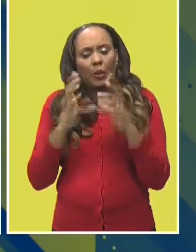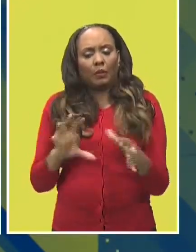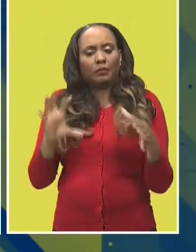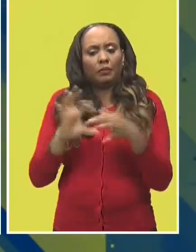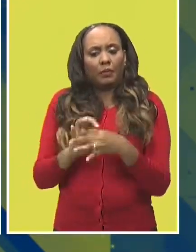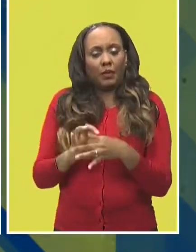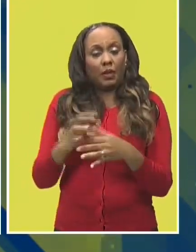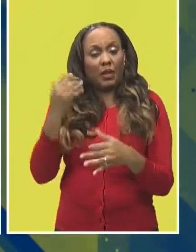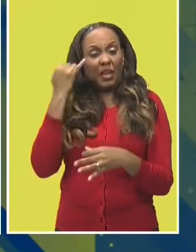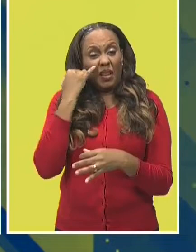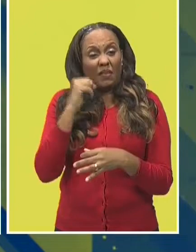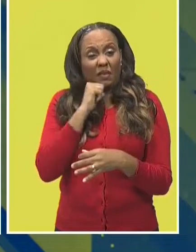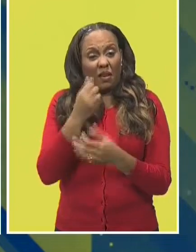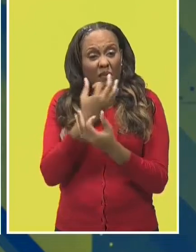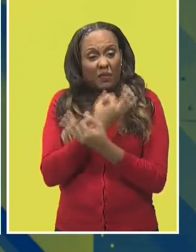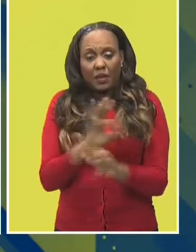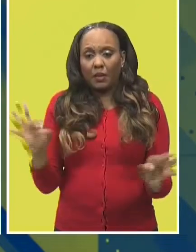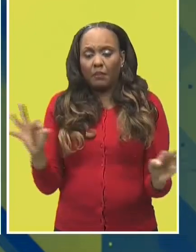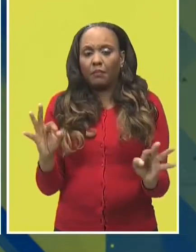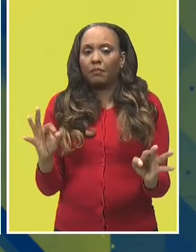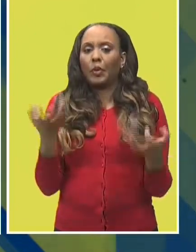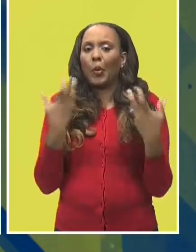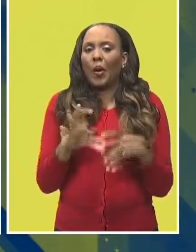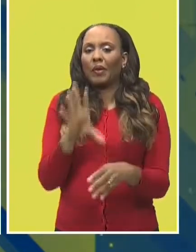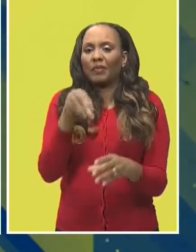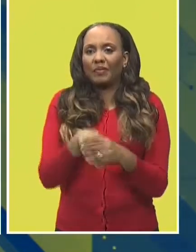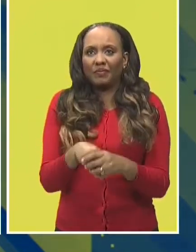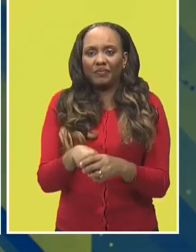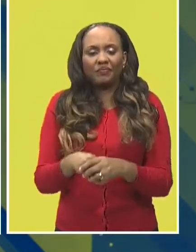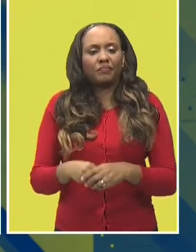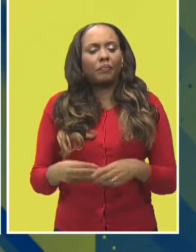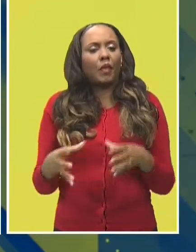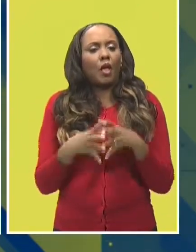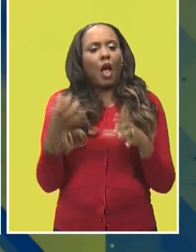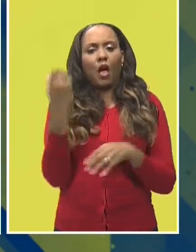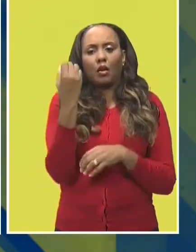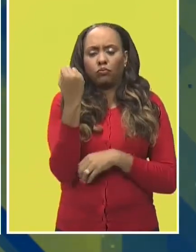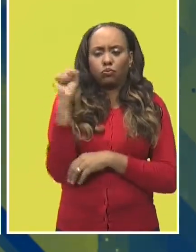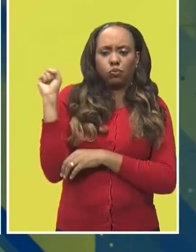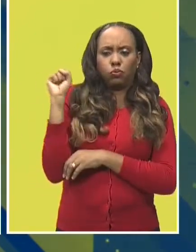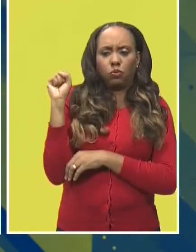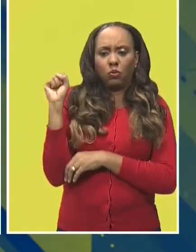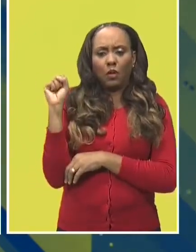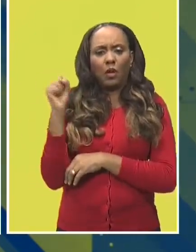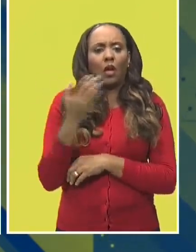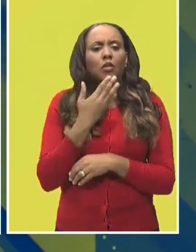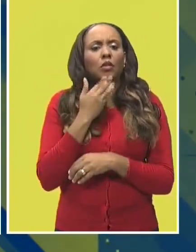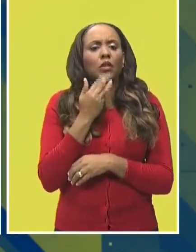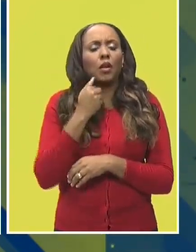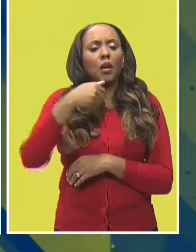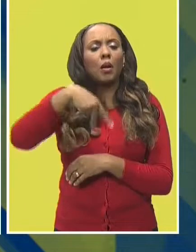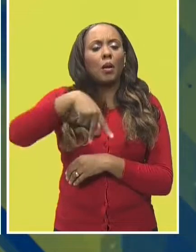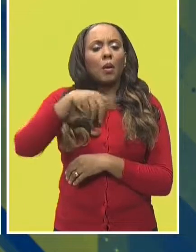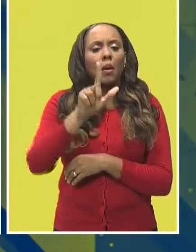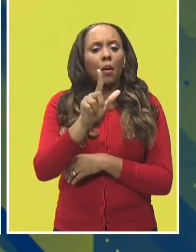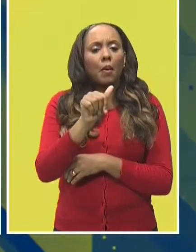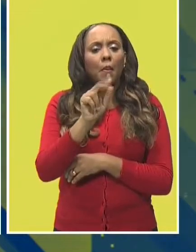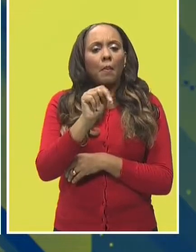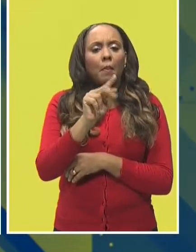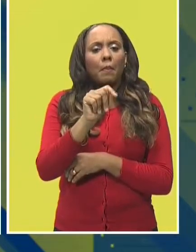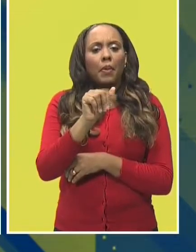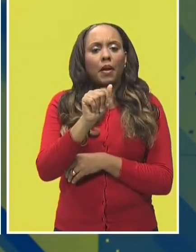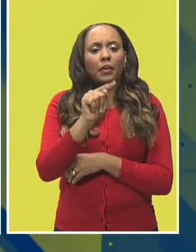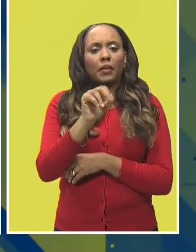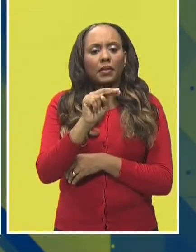freedom did not take place. The planning was undertaken at a number of sugar estates, including Bailey's plantation where it began. By